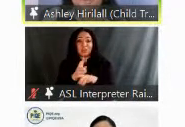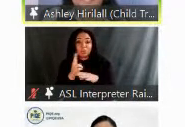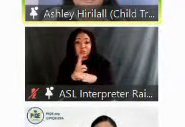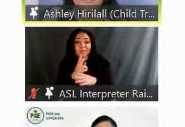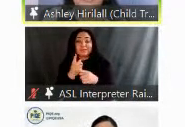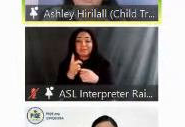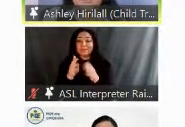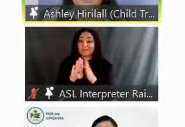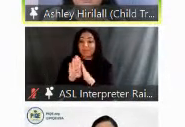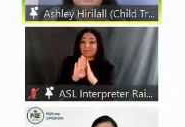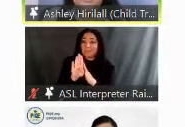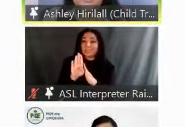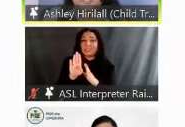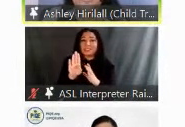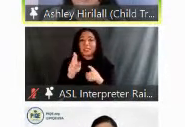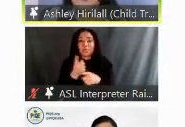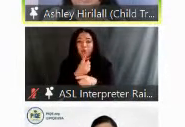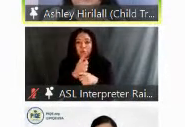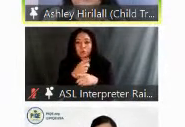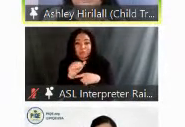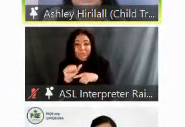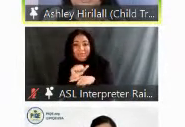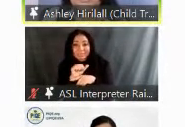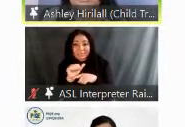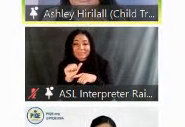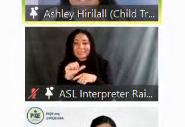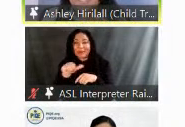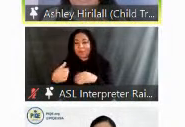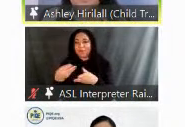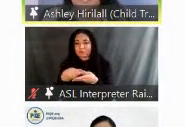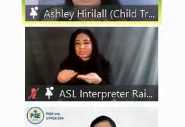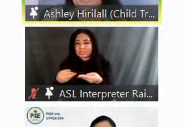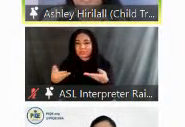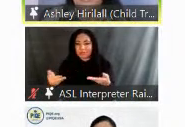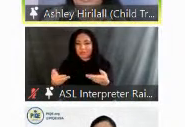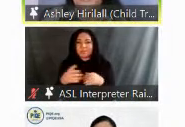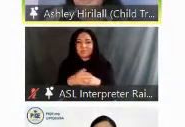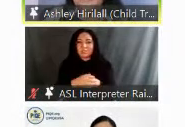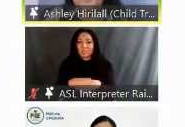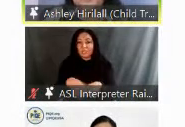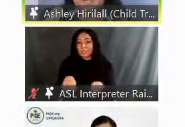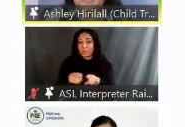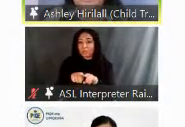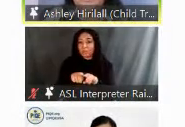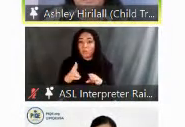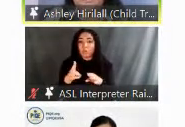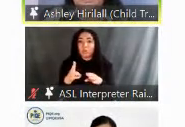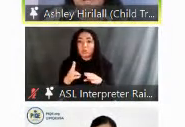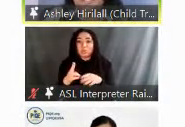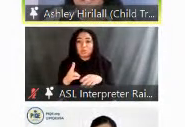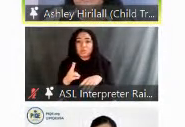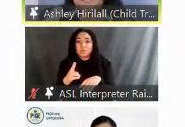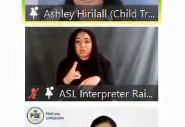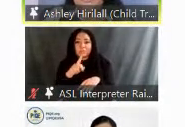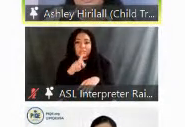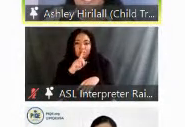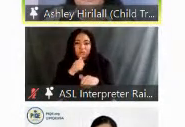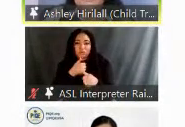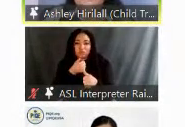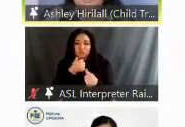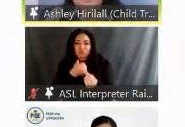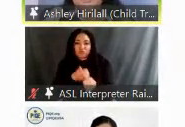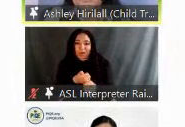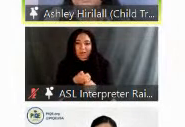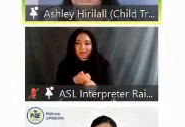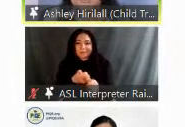appropriate practices, curriculum, and other materials, as well as making sure that they're tracking their